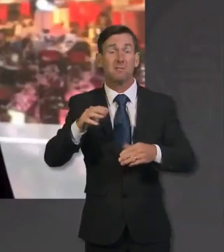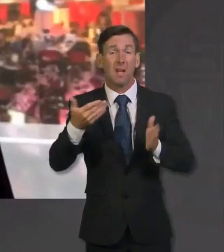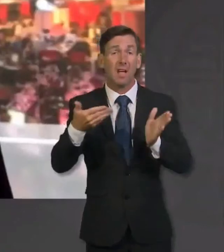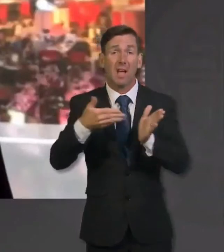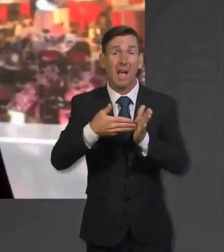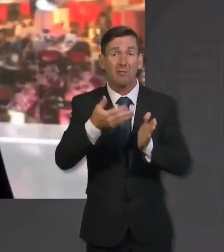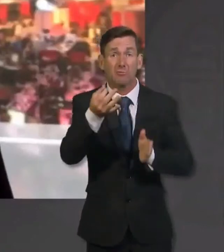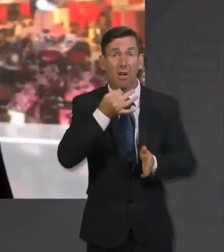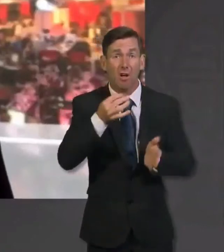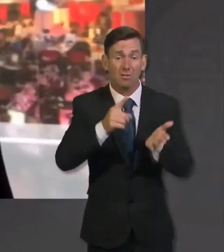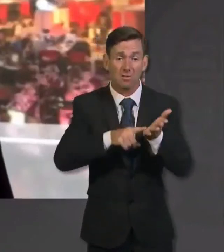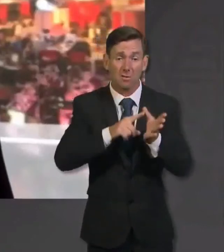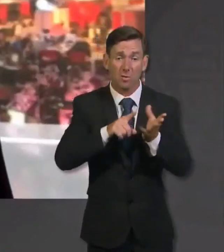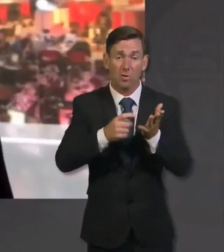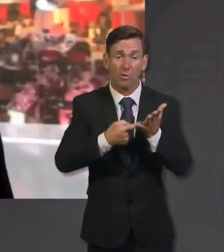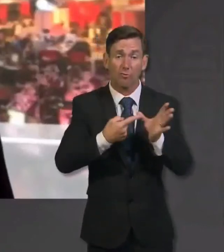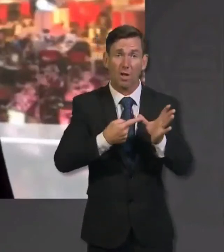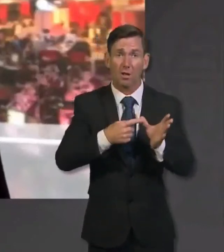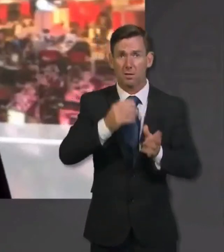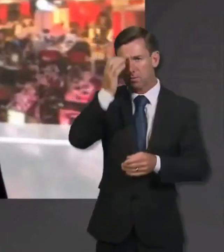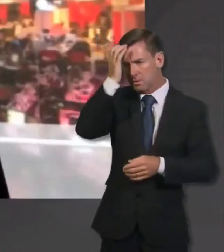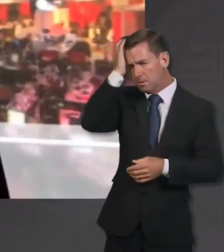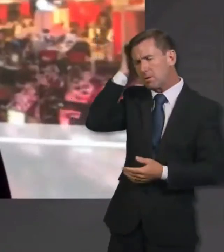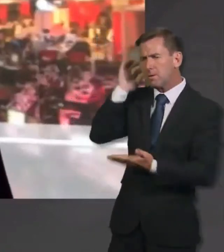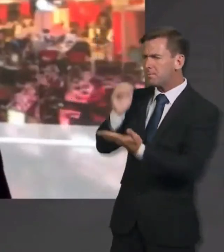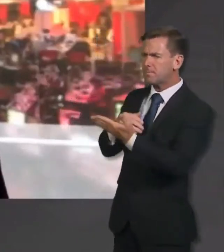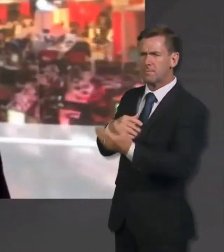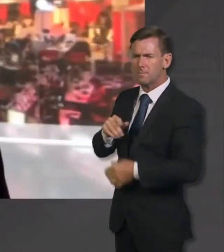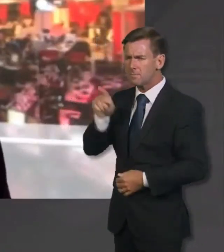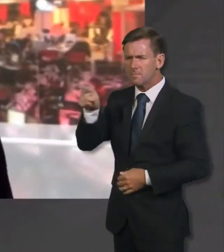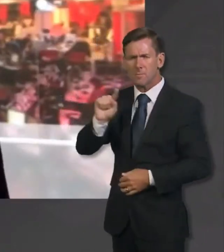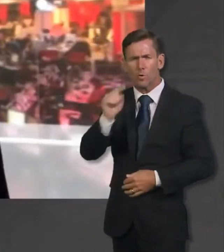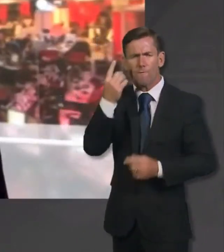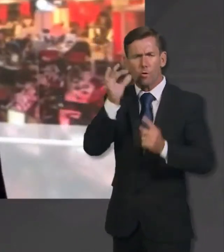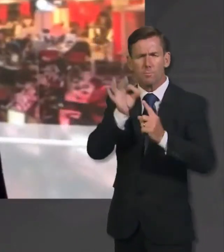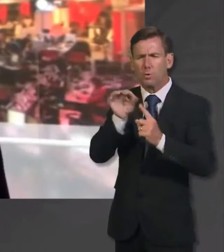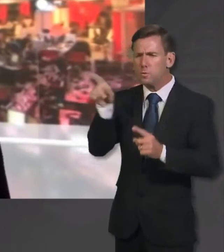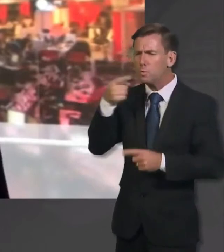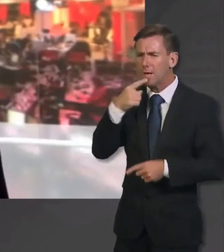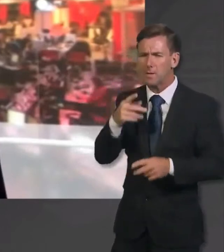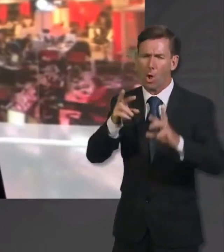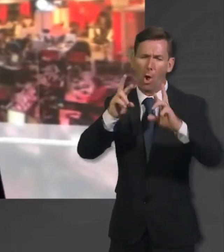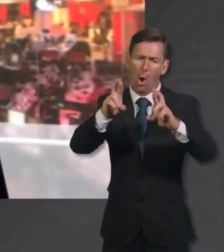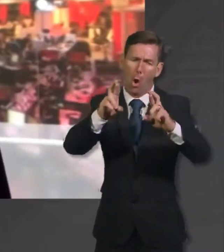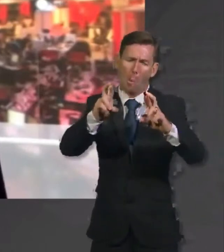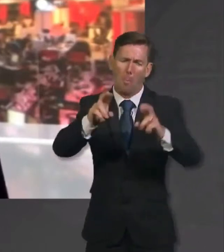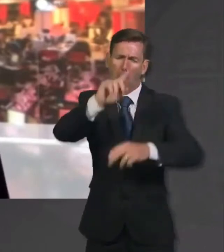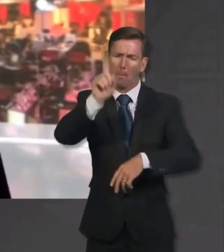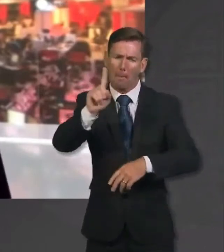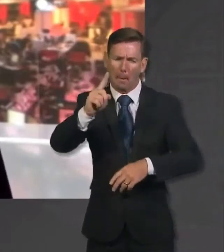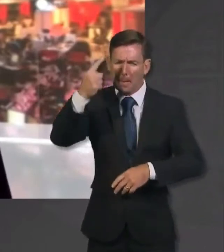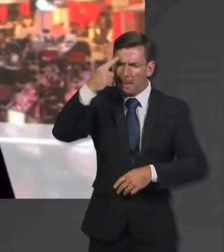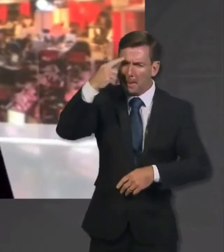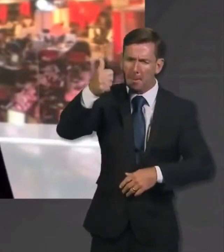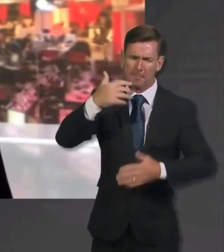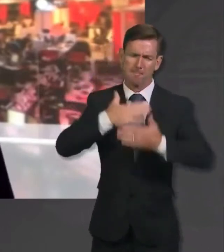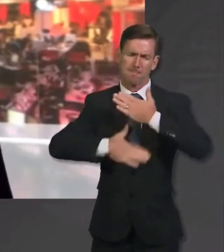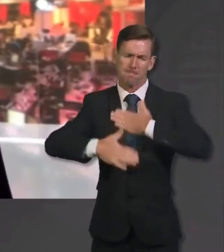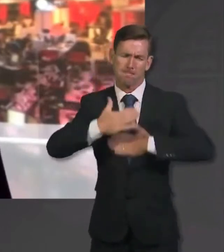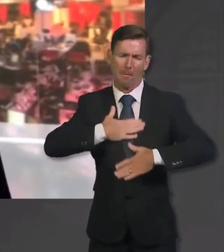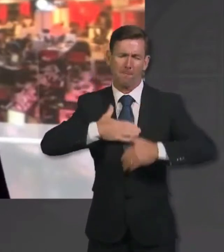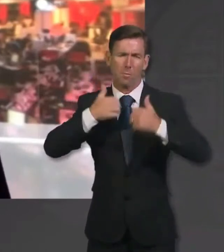said you hope people will have common sense to obey the rules, but if either businesses or consumers don't, will there be